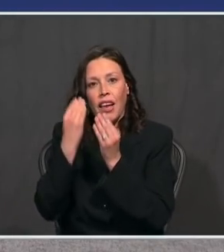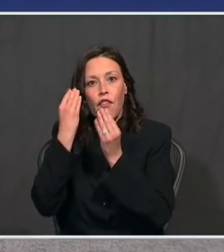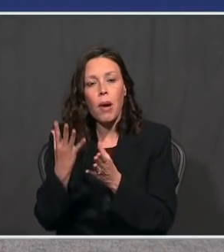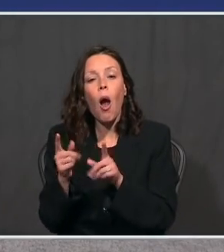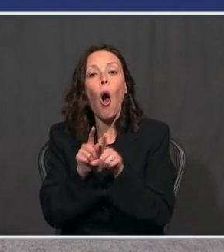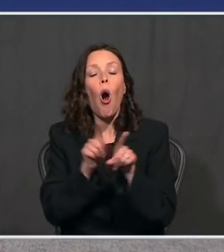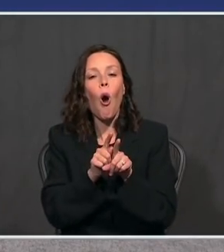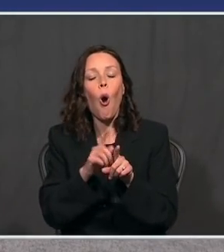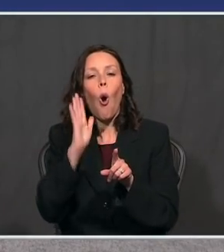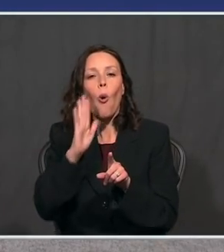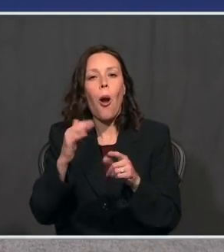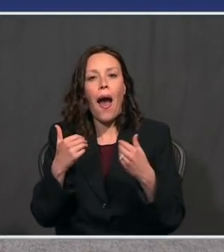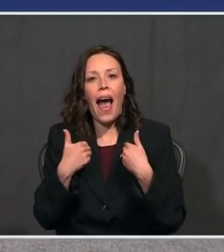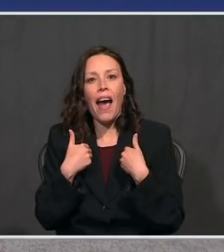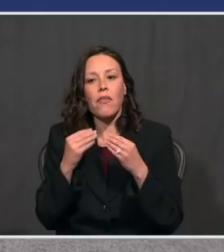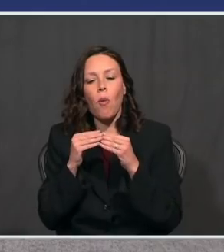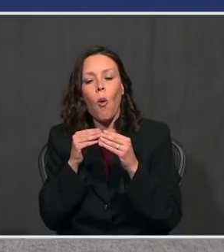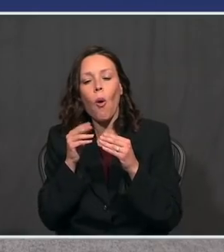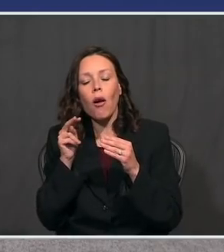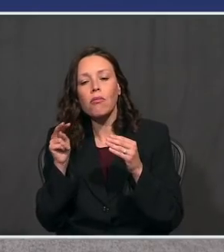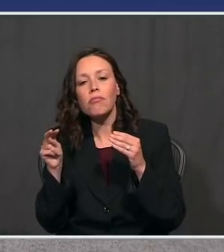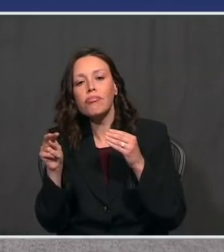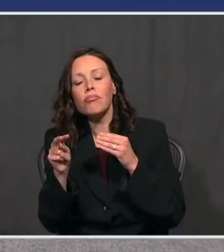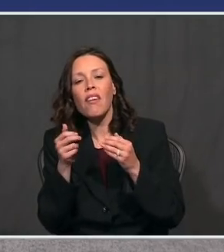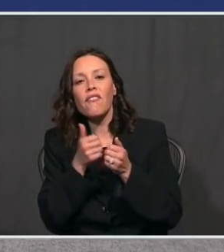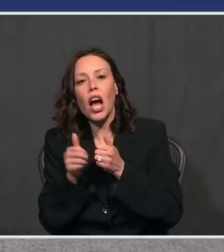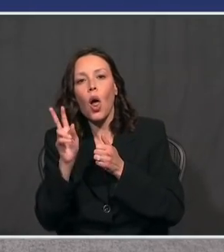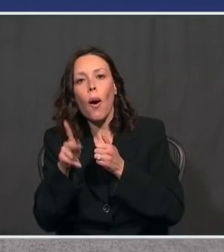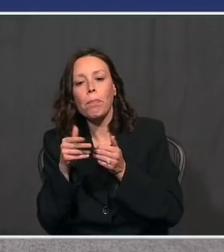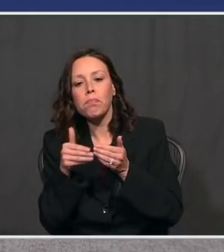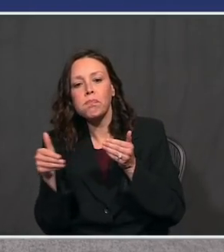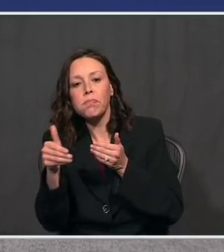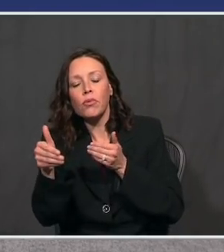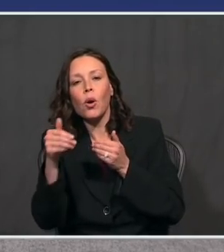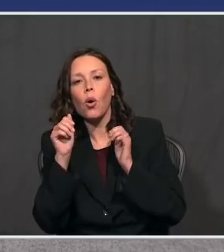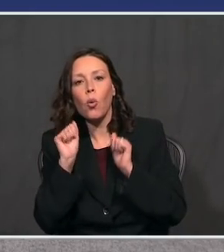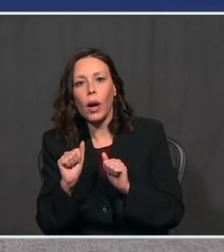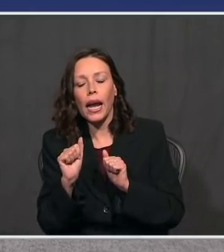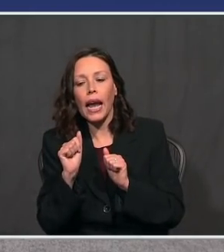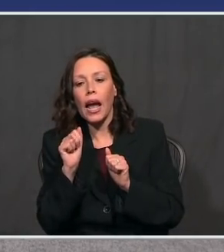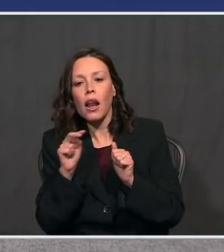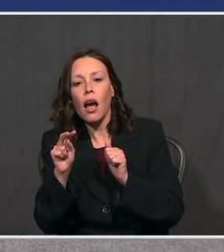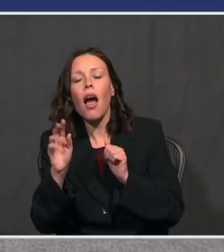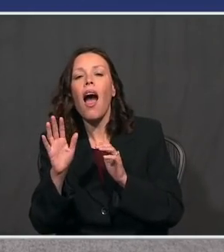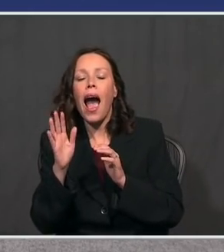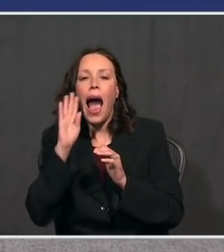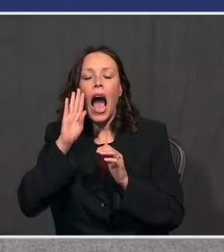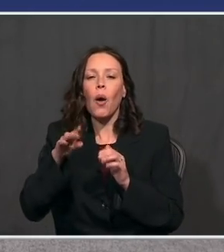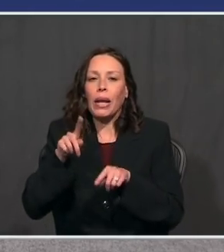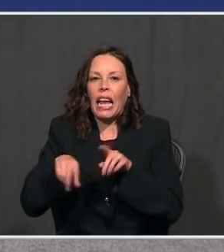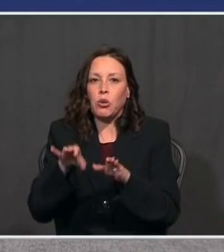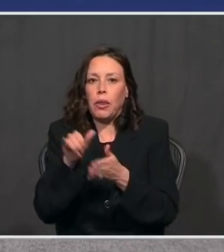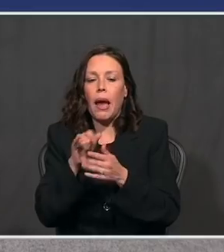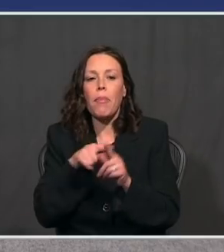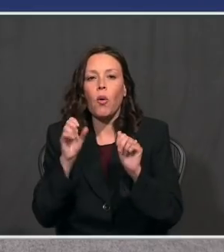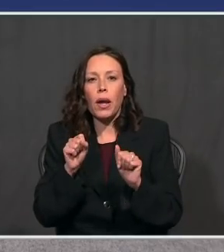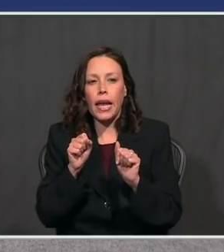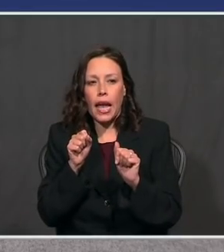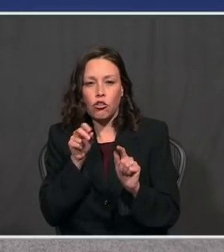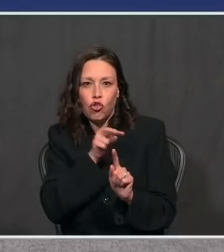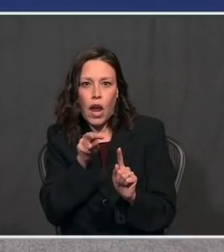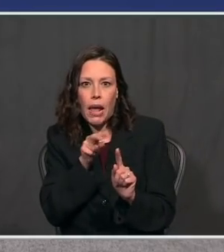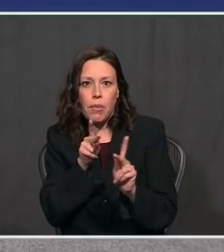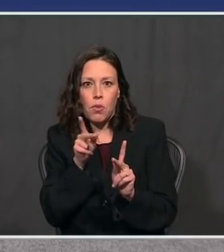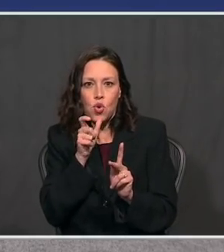follow-up of individuals, perhaps, than we'll have right now, we're able to make up for that by following the people who were in the